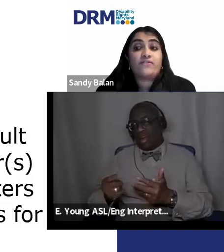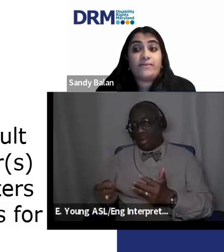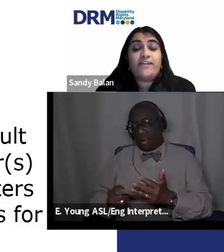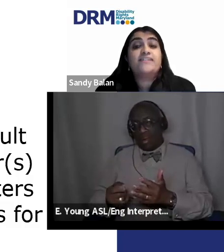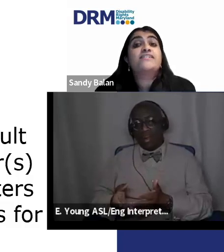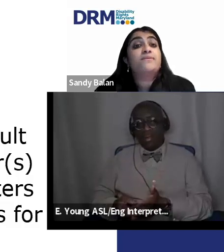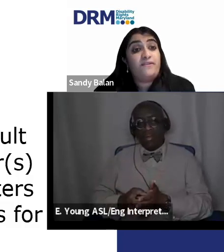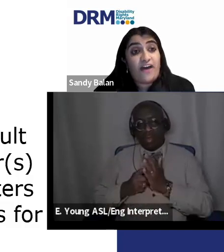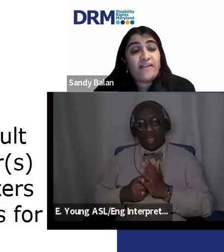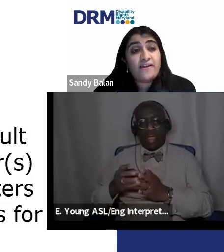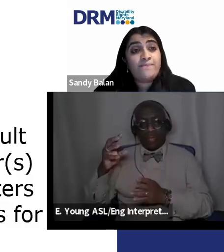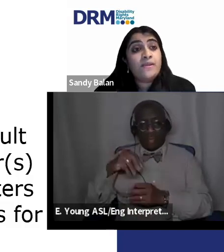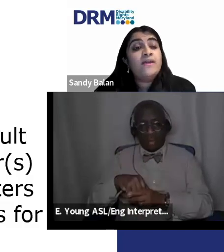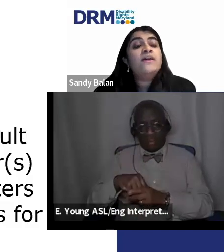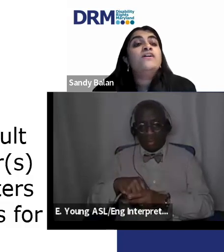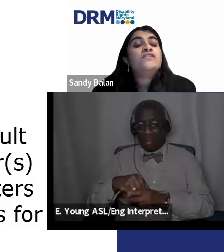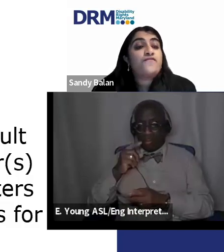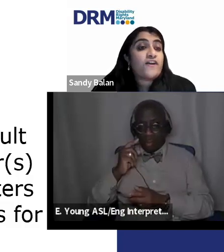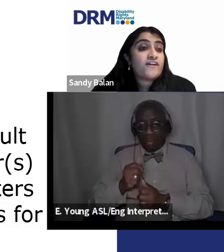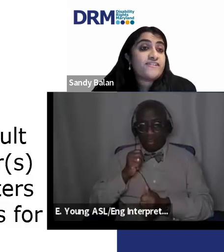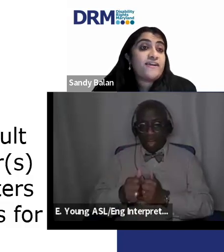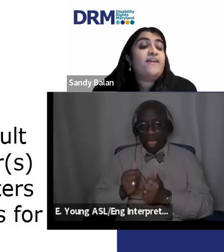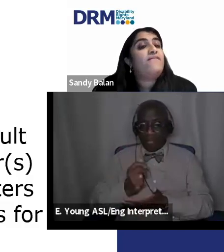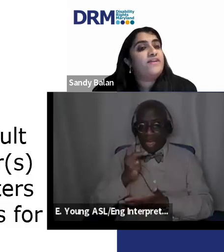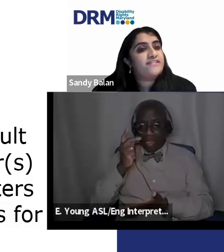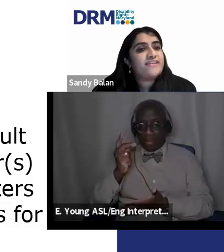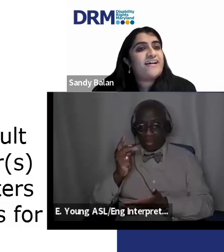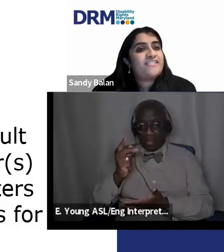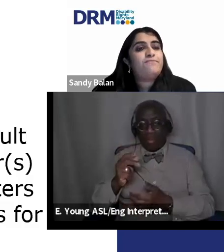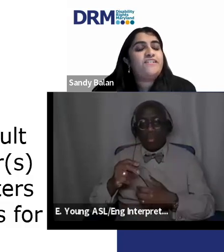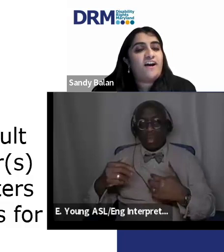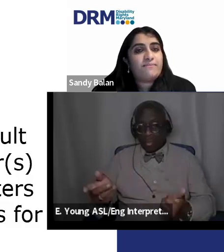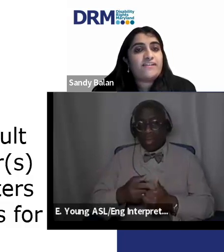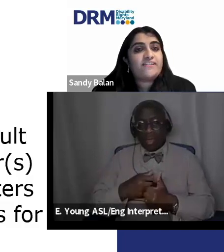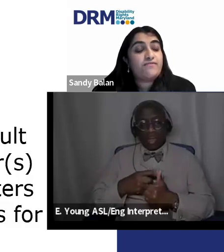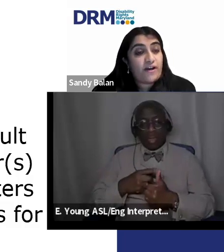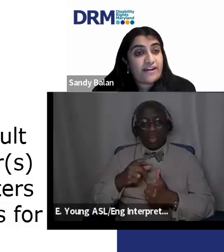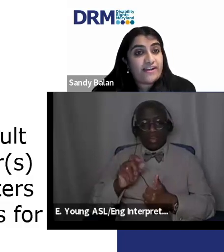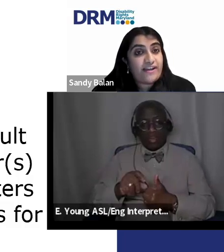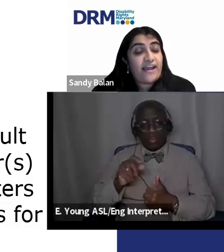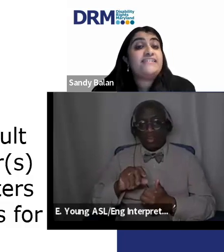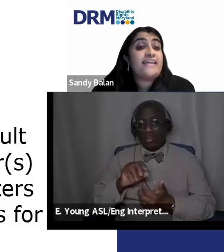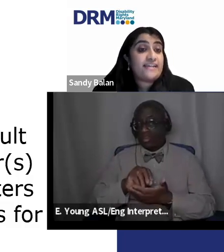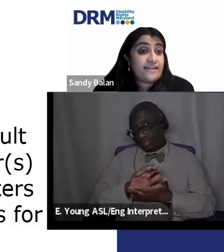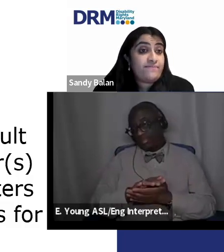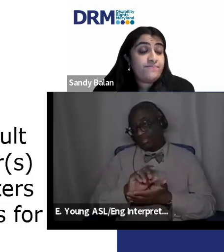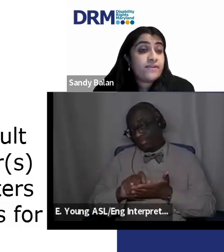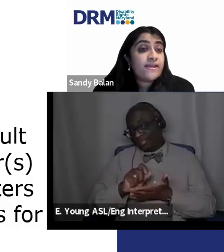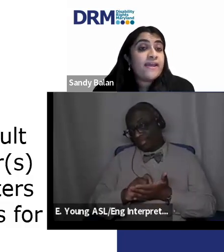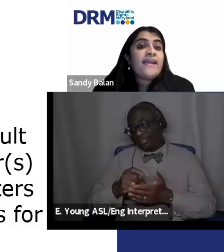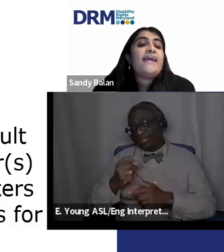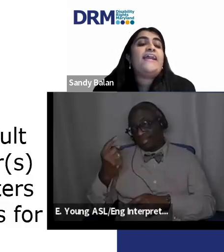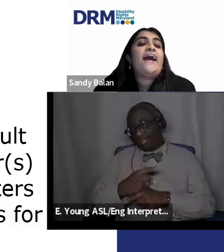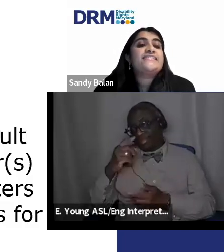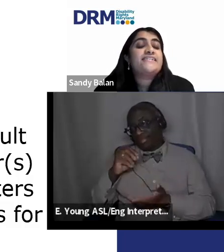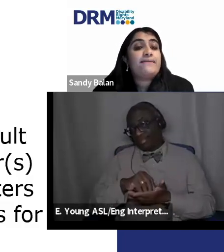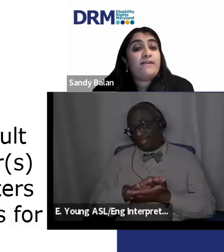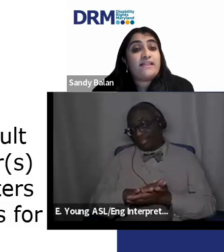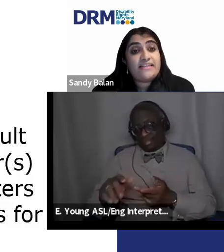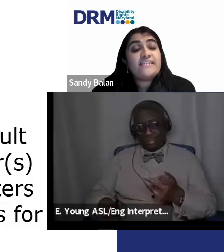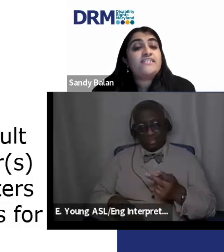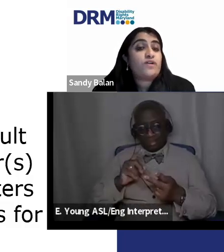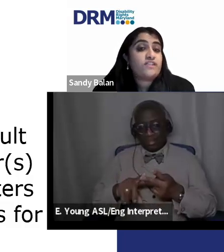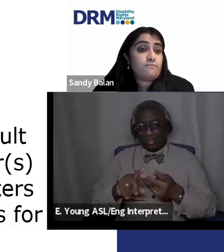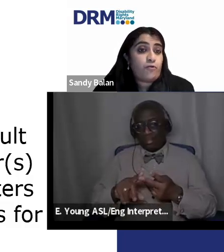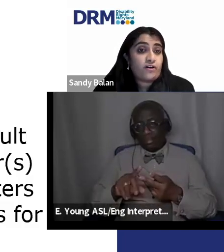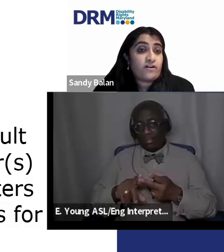a formal agreement to be valid. So first, it obviously has to be documented in writing and dated. It has to